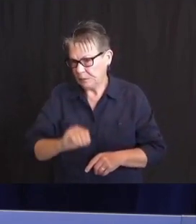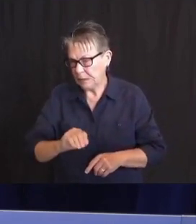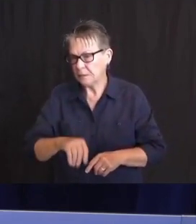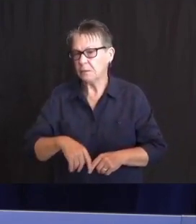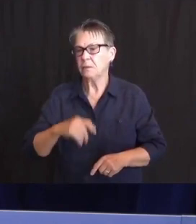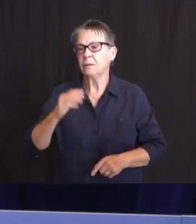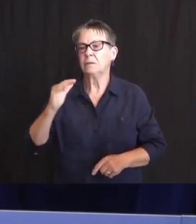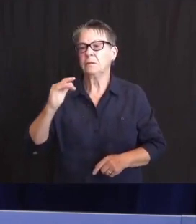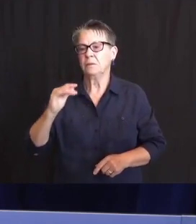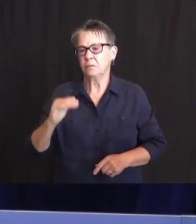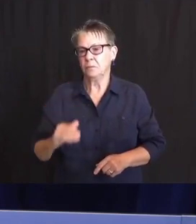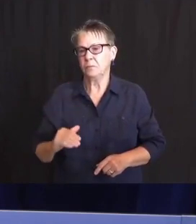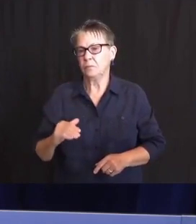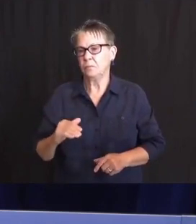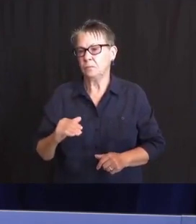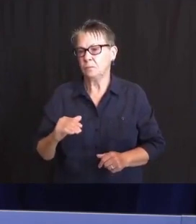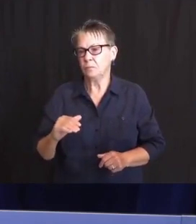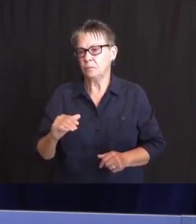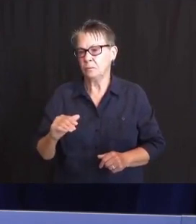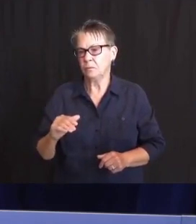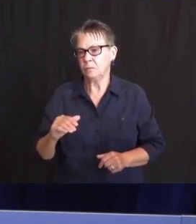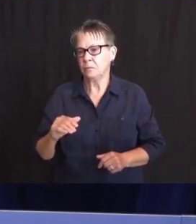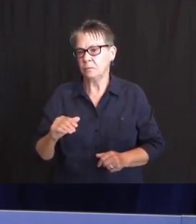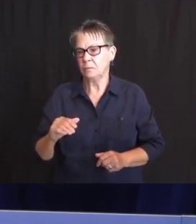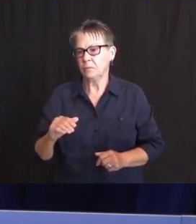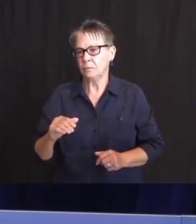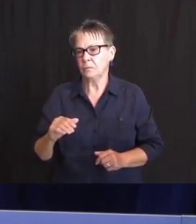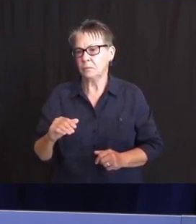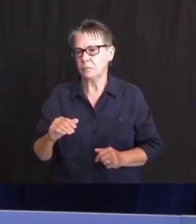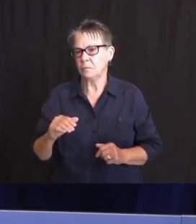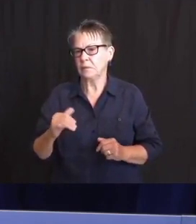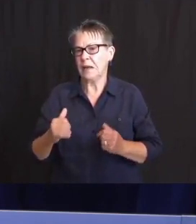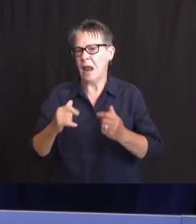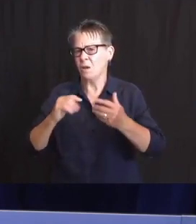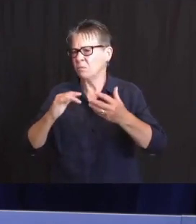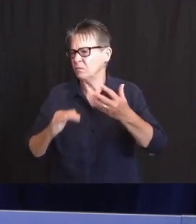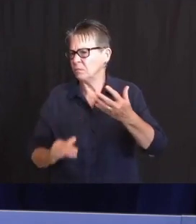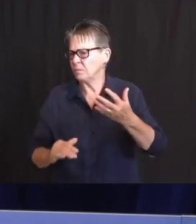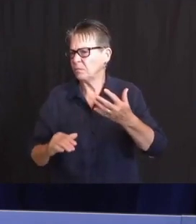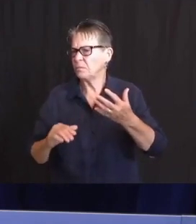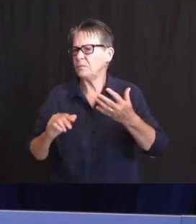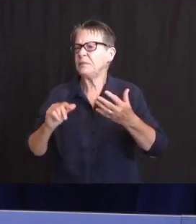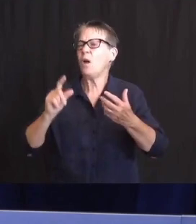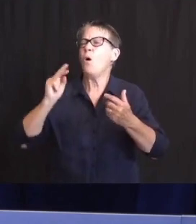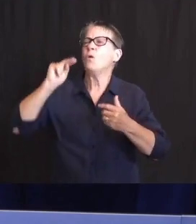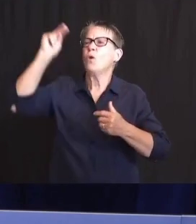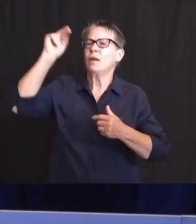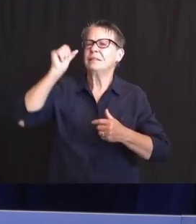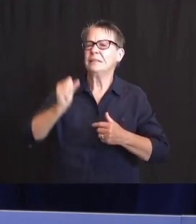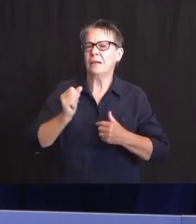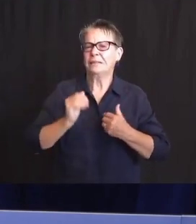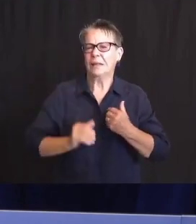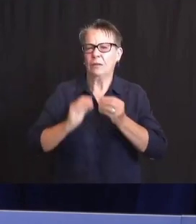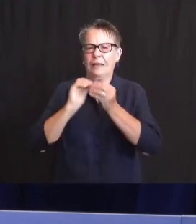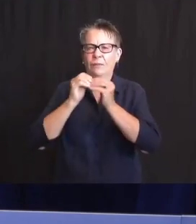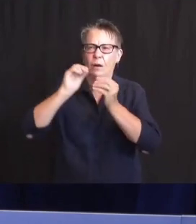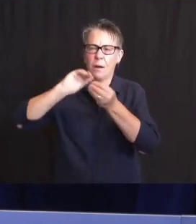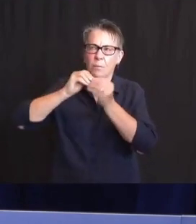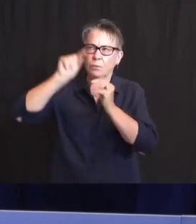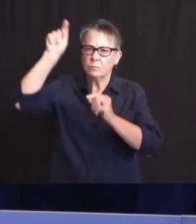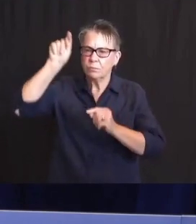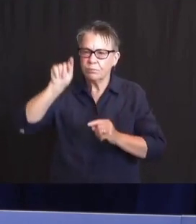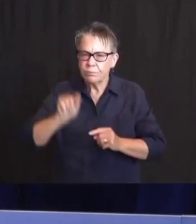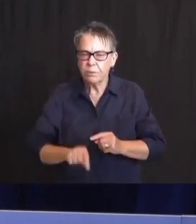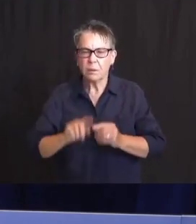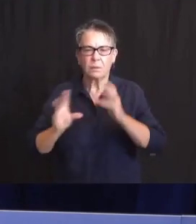the southern part of the state 3.01%. As the governor announced, we are adding additional data to our dashboard. I